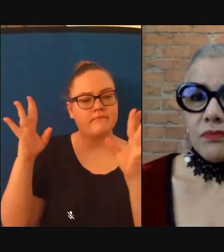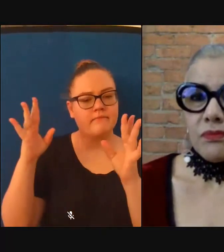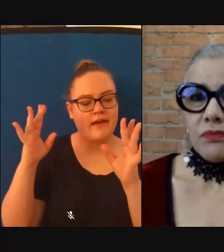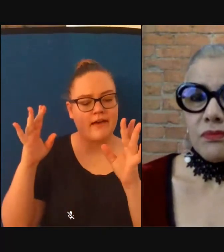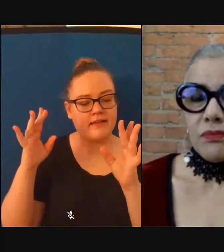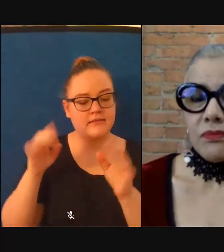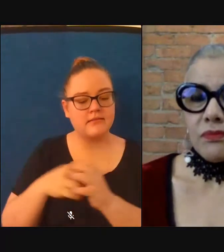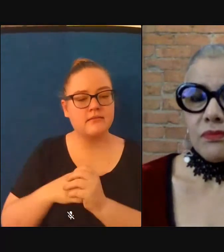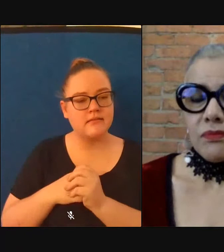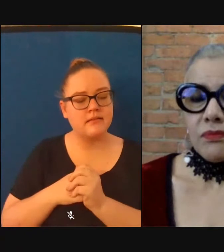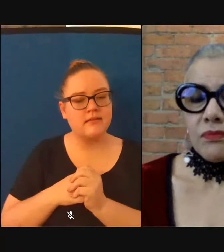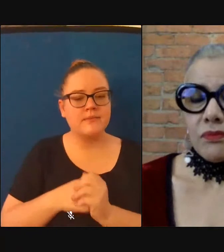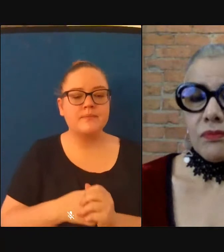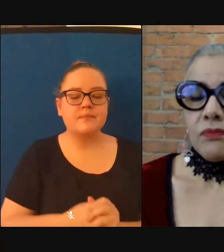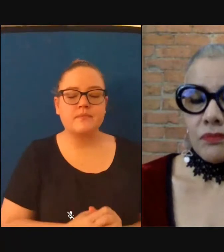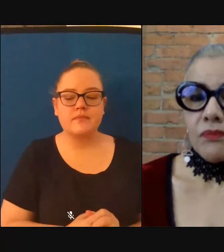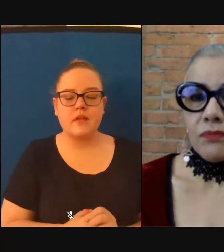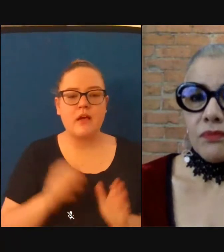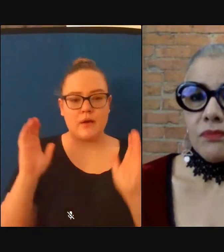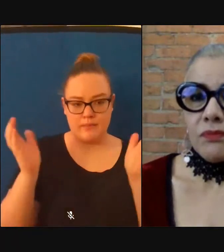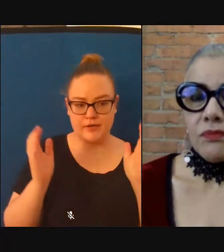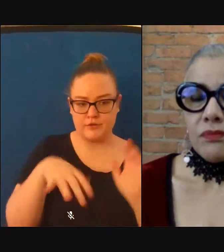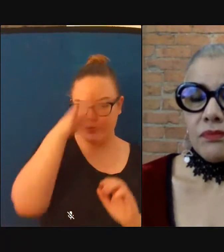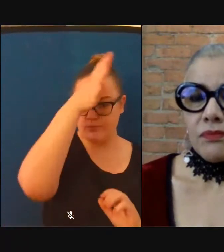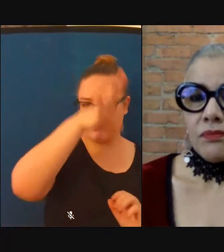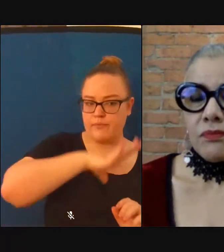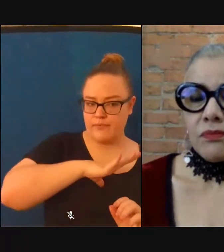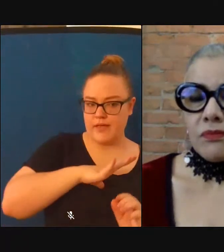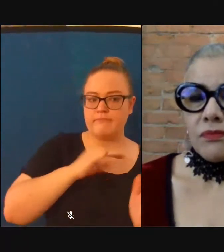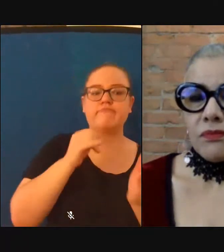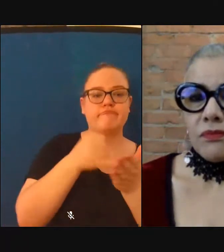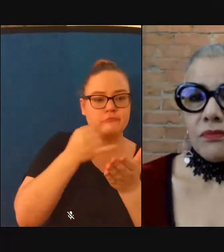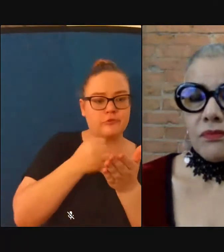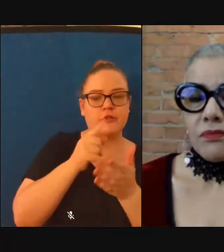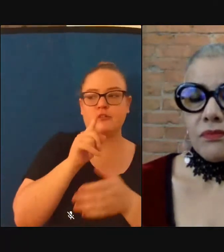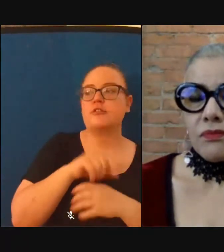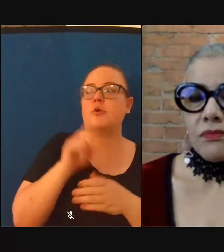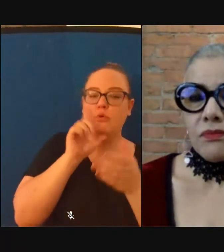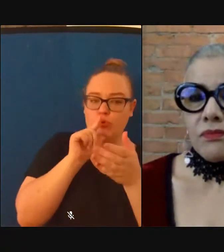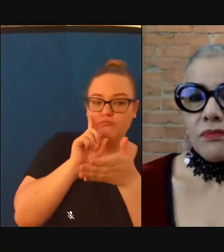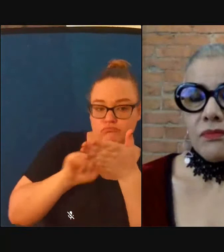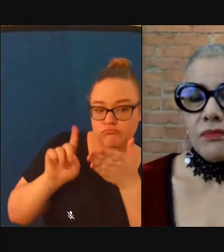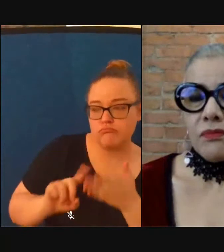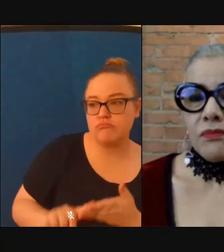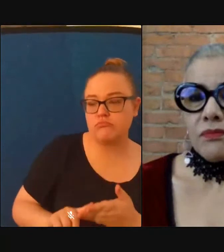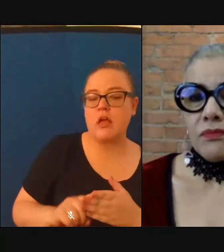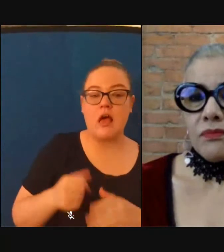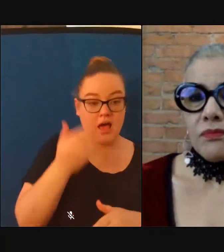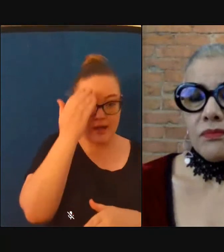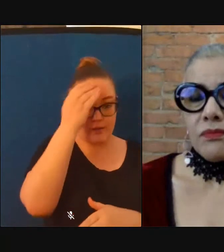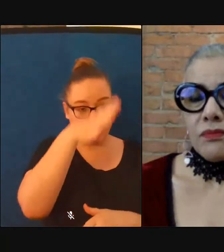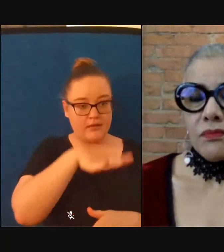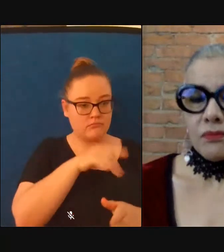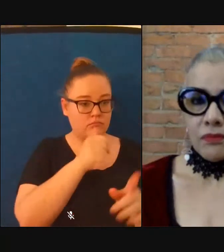male counterparts experience. So I once had a guy who I know who covers the far right, you know, who's an